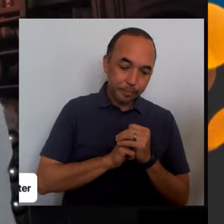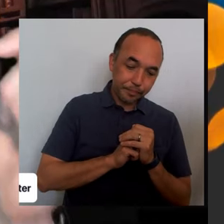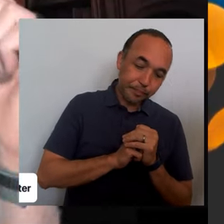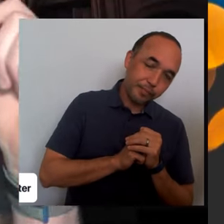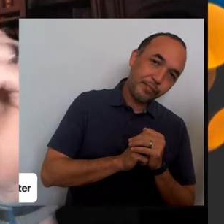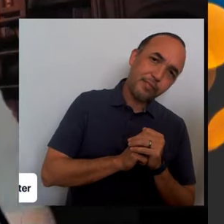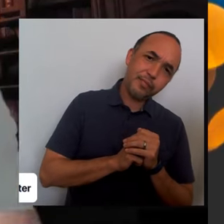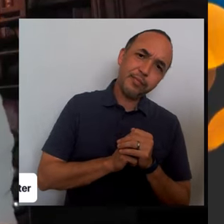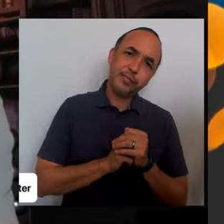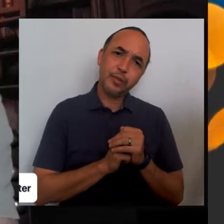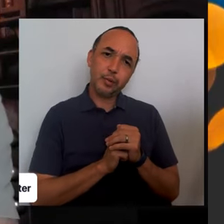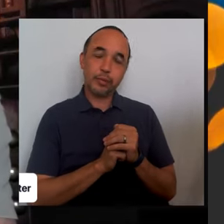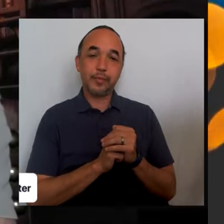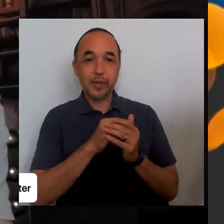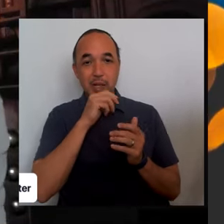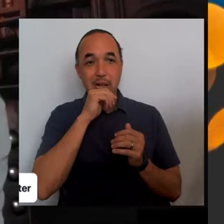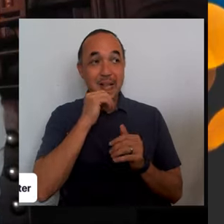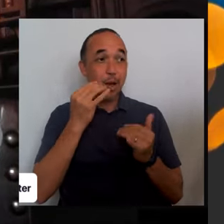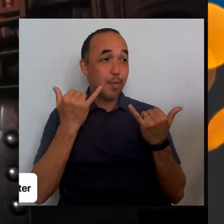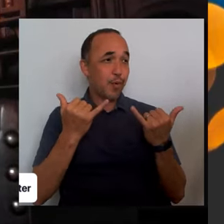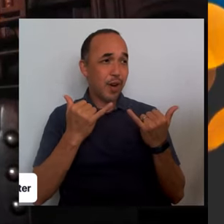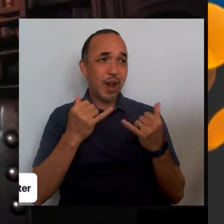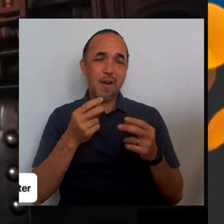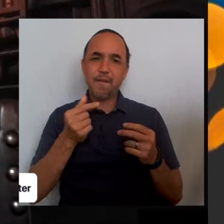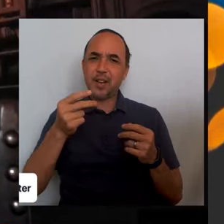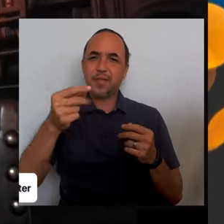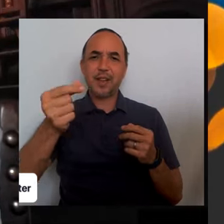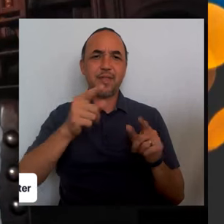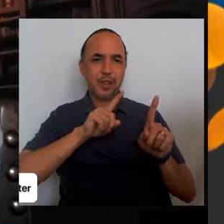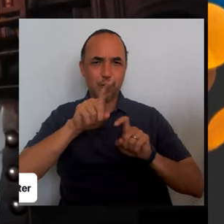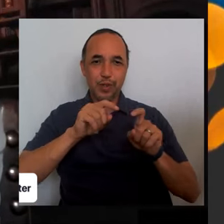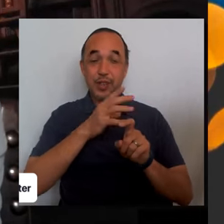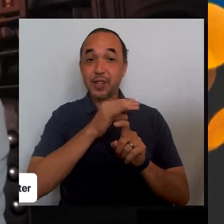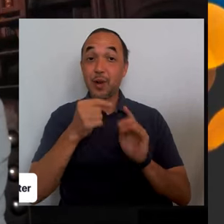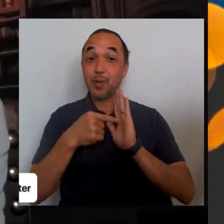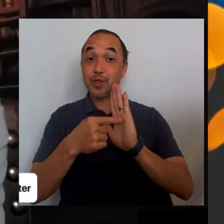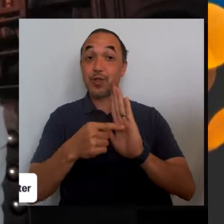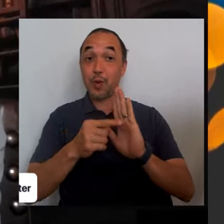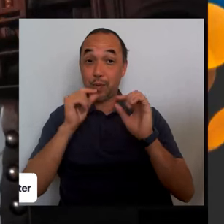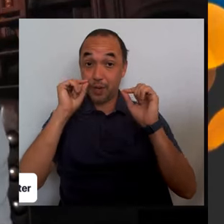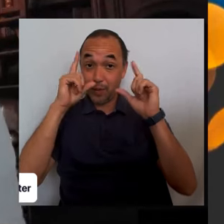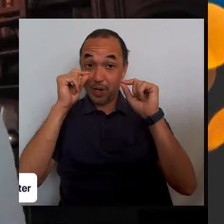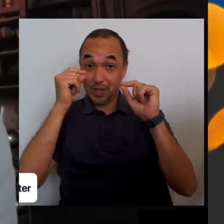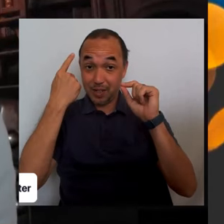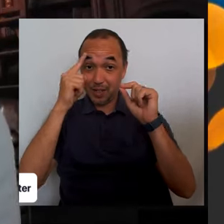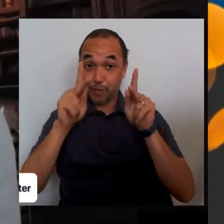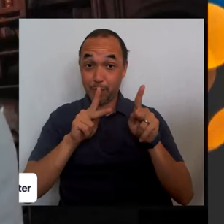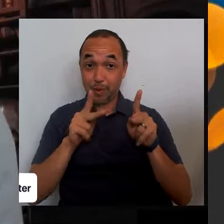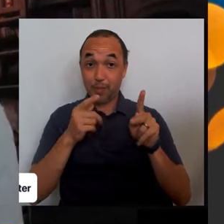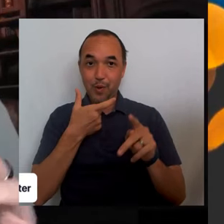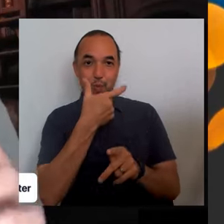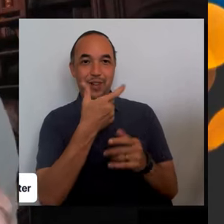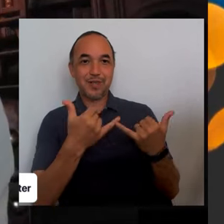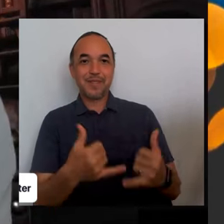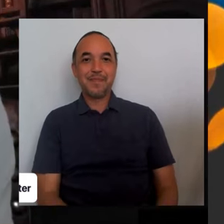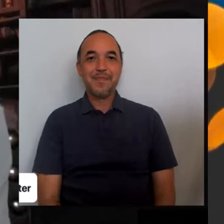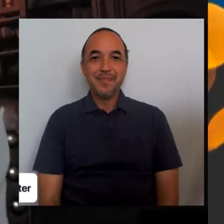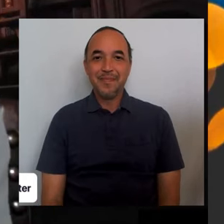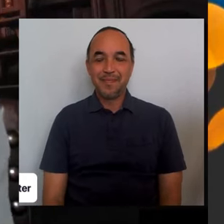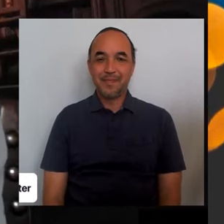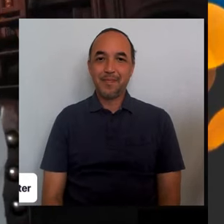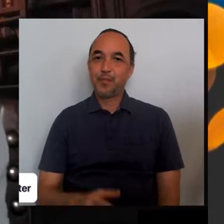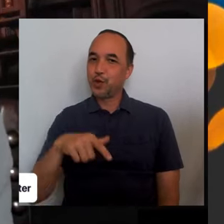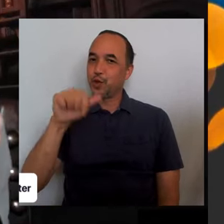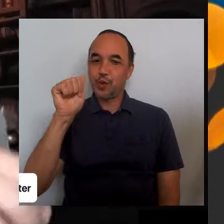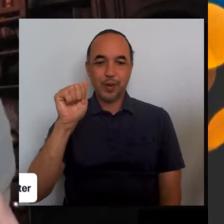and then we'll reveal that surprise that you have for everybody watching today. So I'm gonna go through these Q&A and